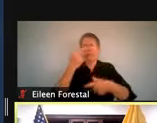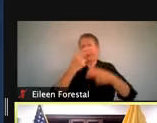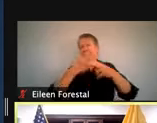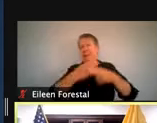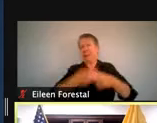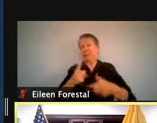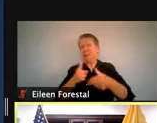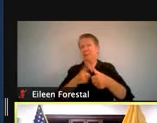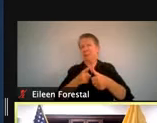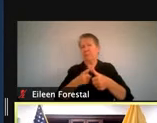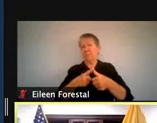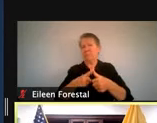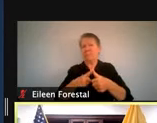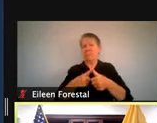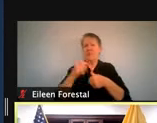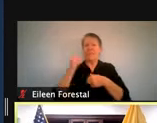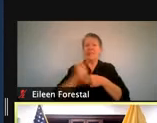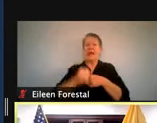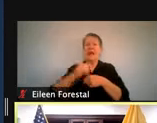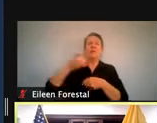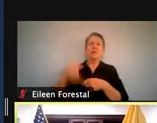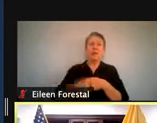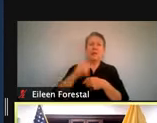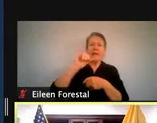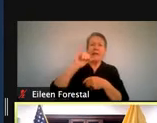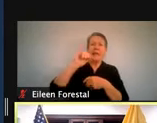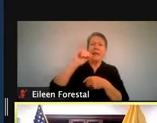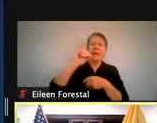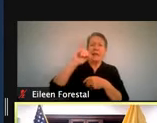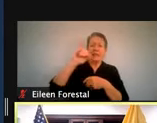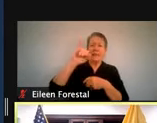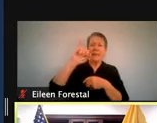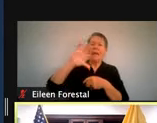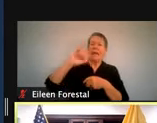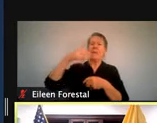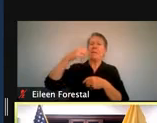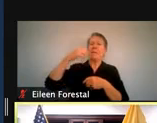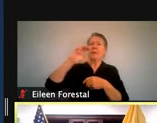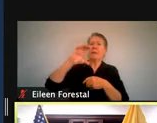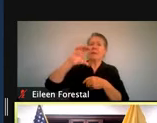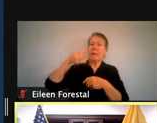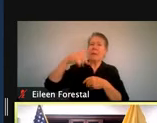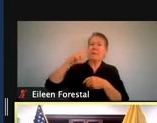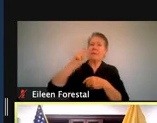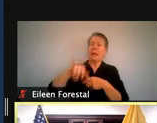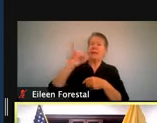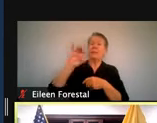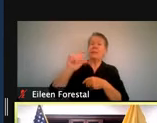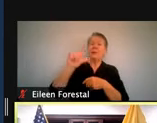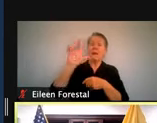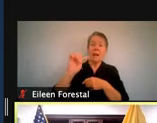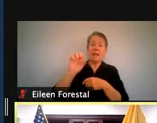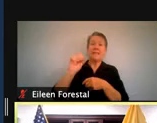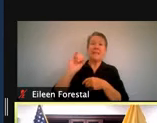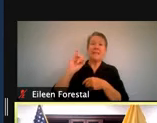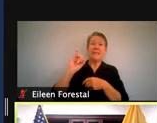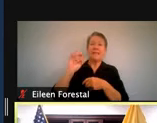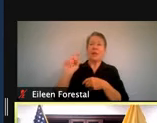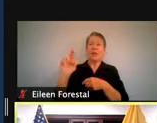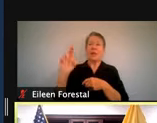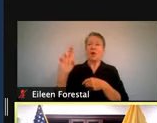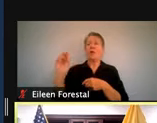South Jersey, Cape May Courthouse to be exact, the home of Isabel Issy Sikarat. That's Issy on the